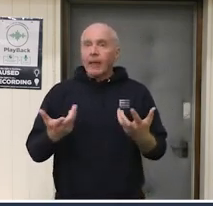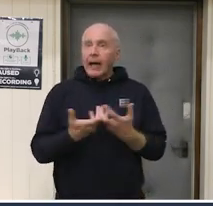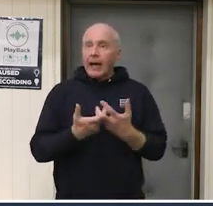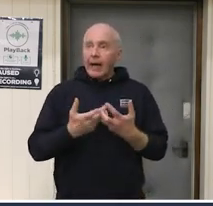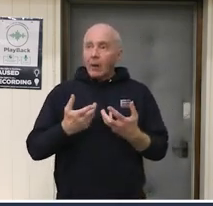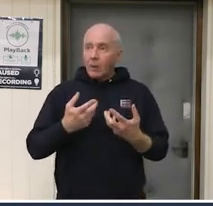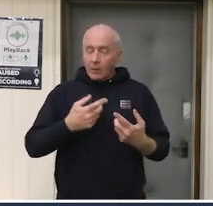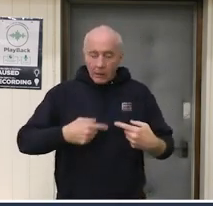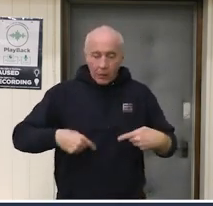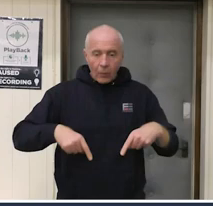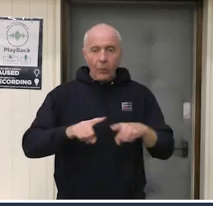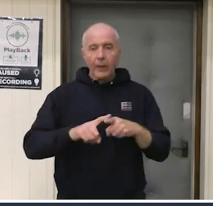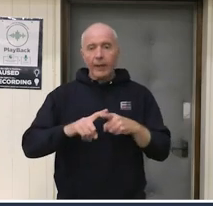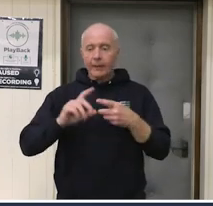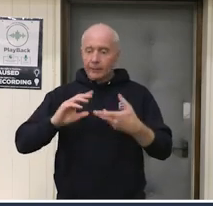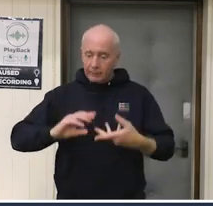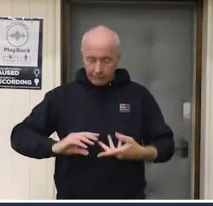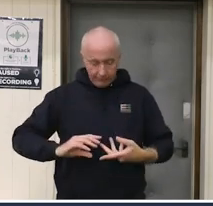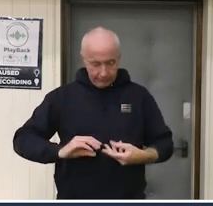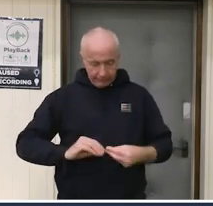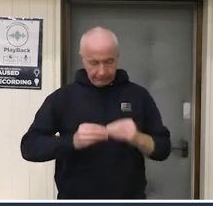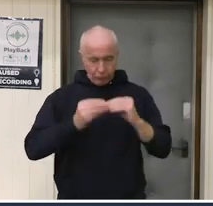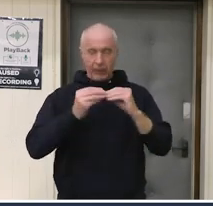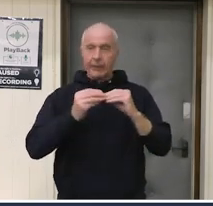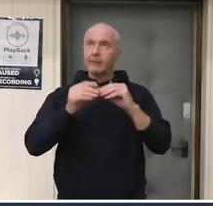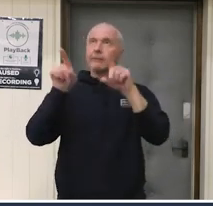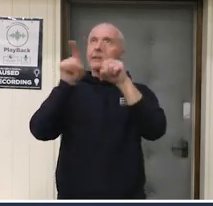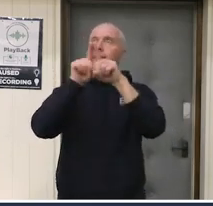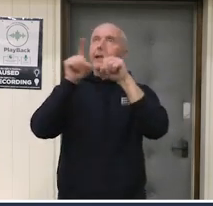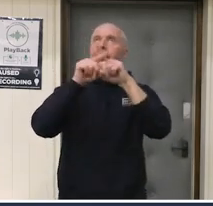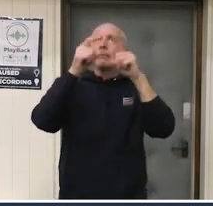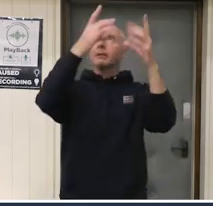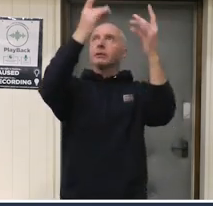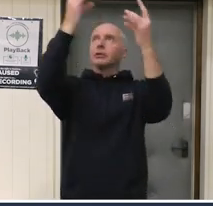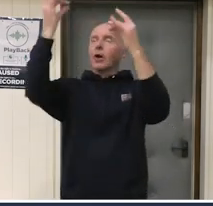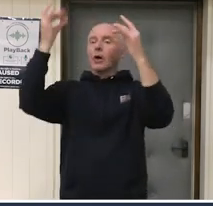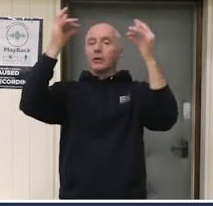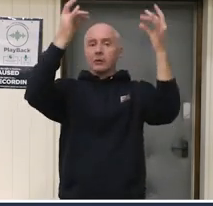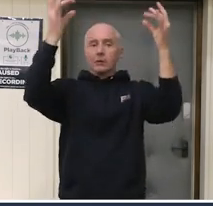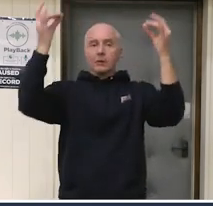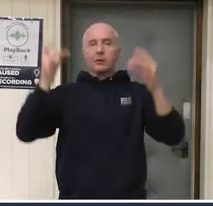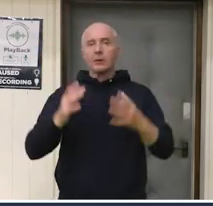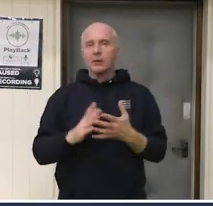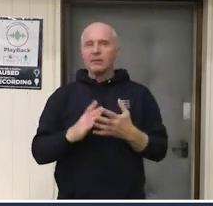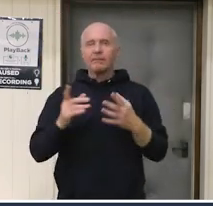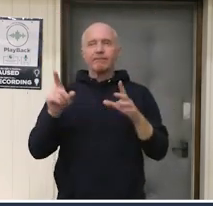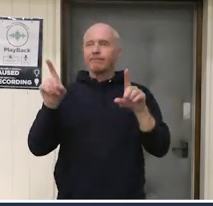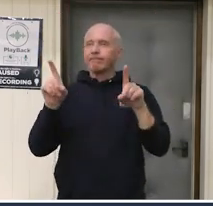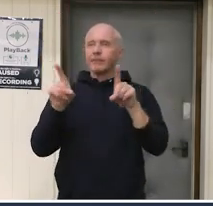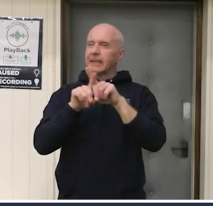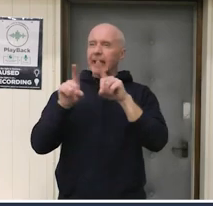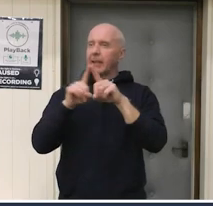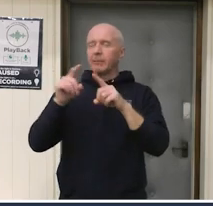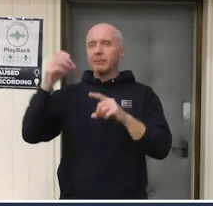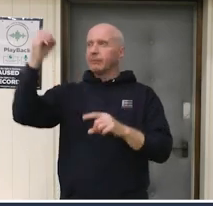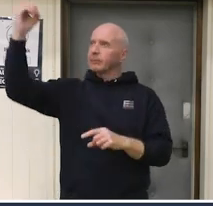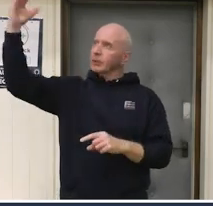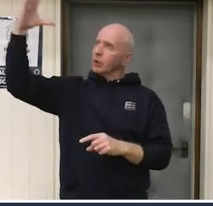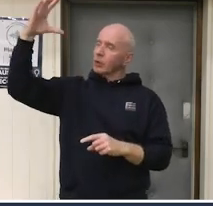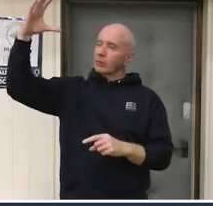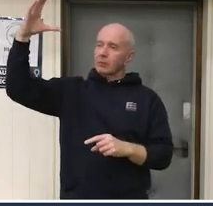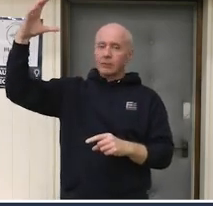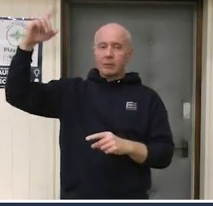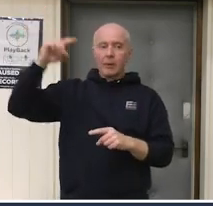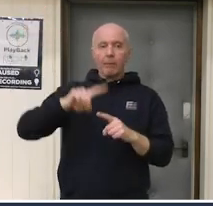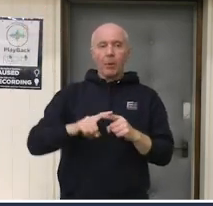recreate what's happening in the stars on Earth? Well, we don't do quite exactly what the sun does, but we do take